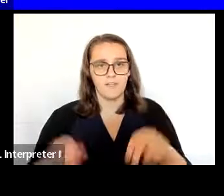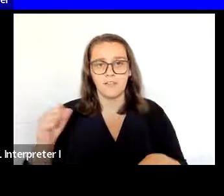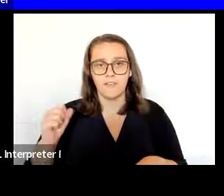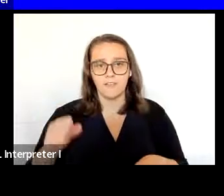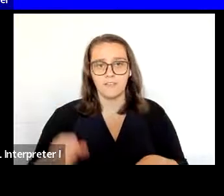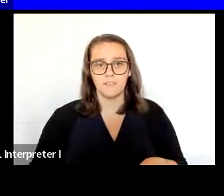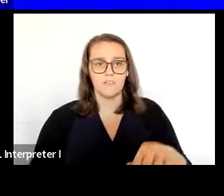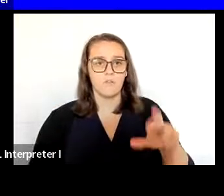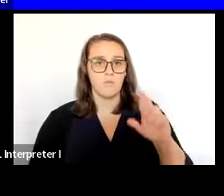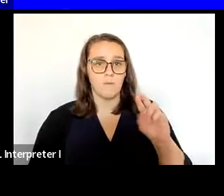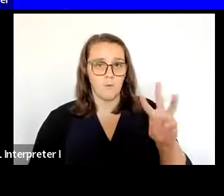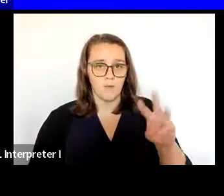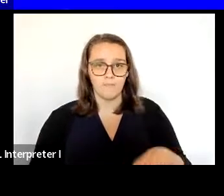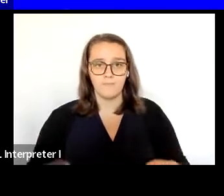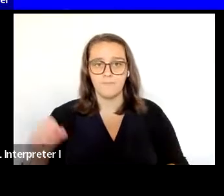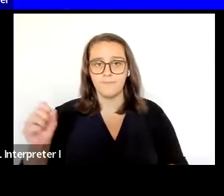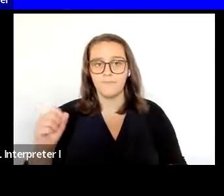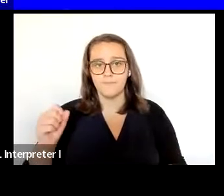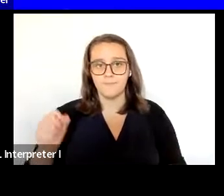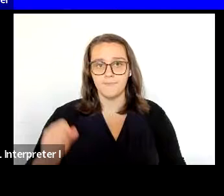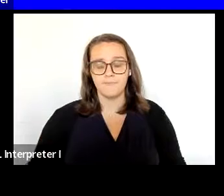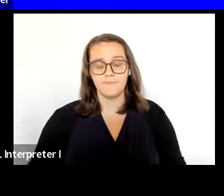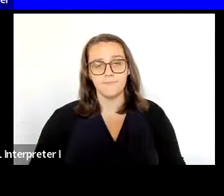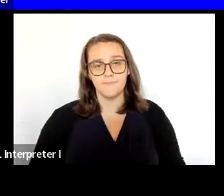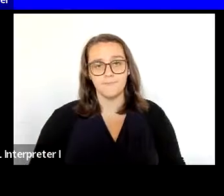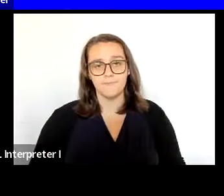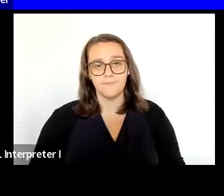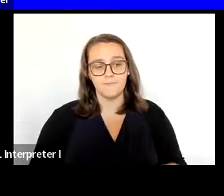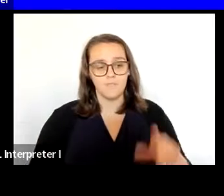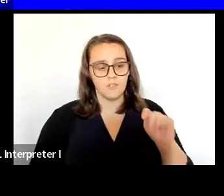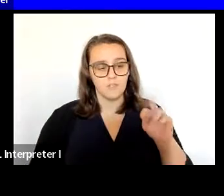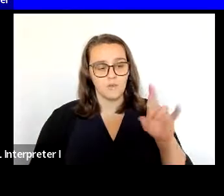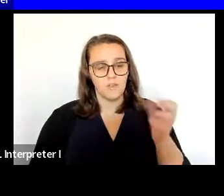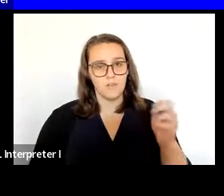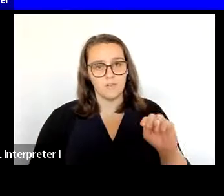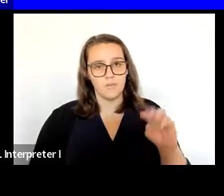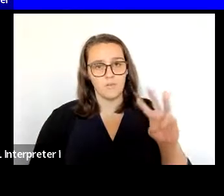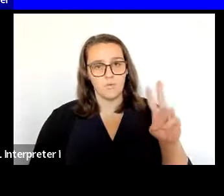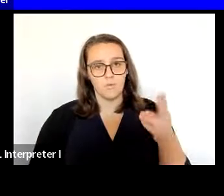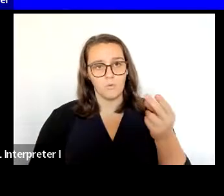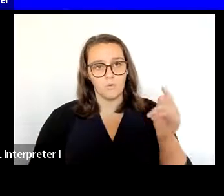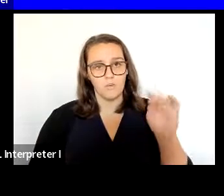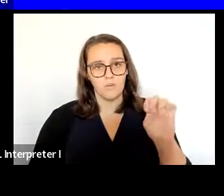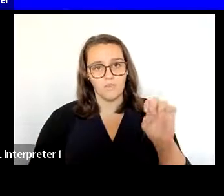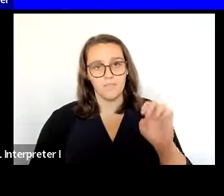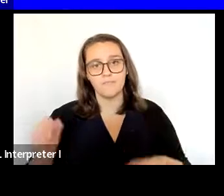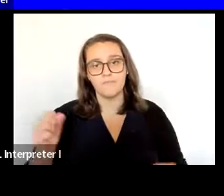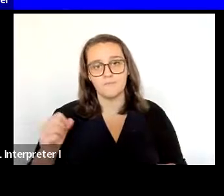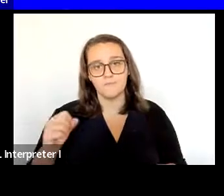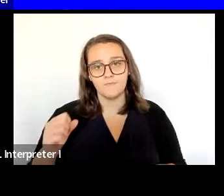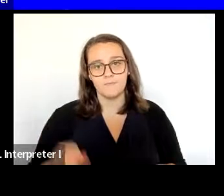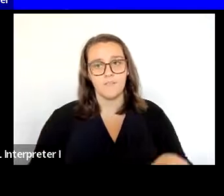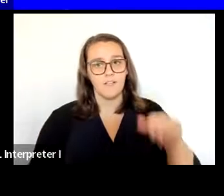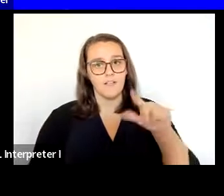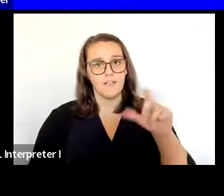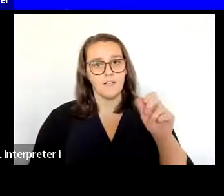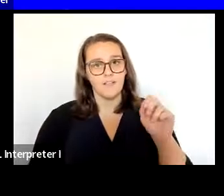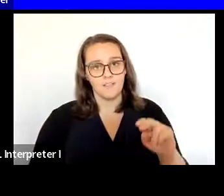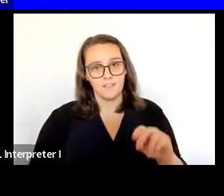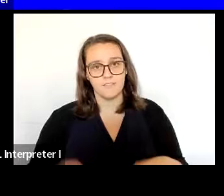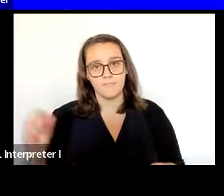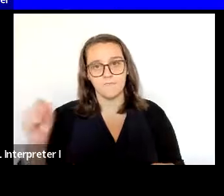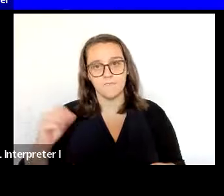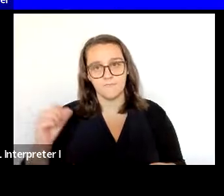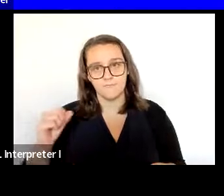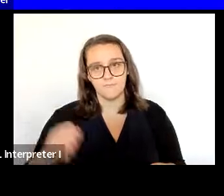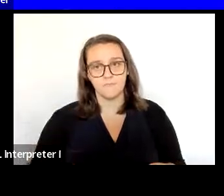White. Yes. Councilmember Robert White votes yes. Councilmember Trayon White. Yes. Councilmember Trayon White votes yes. Councilmember Allen. Yes. Councilmember